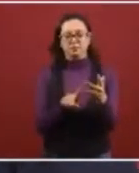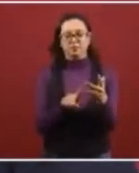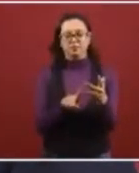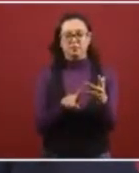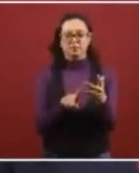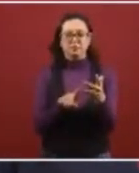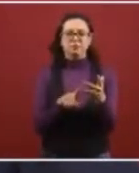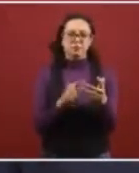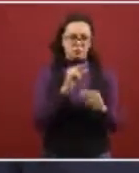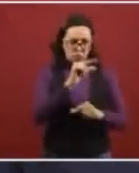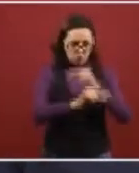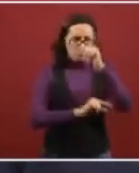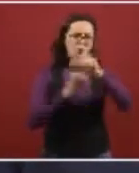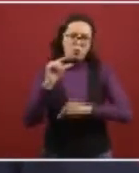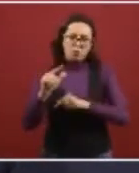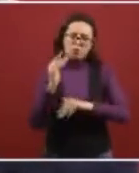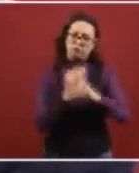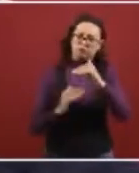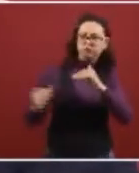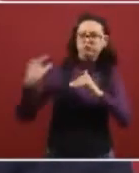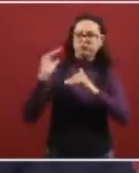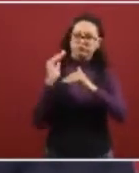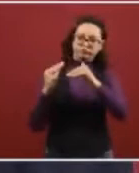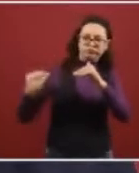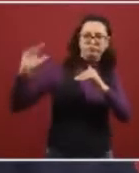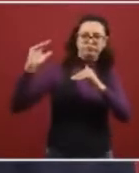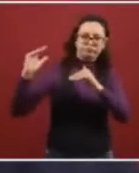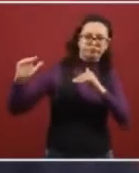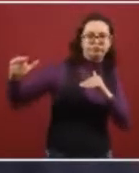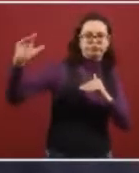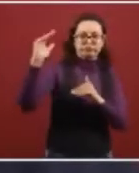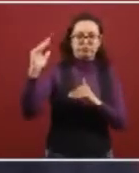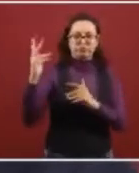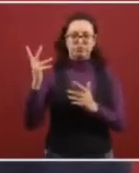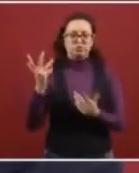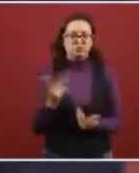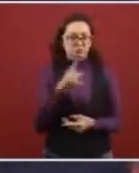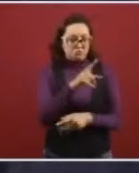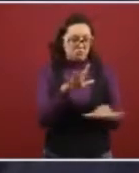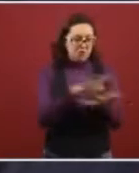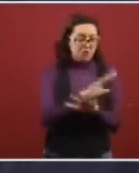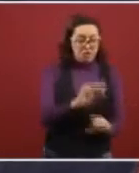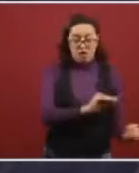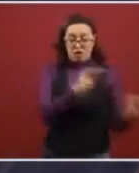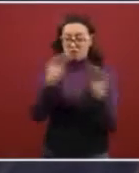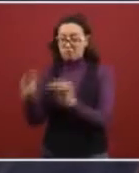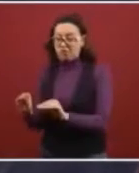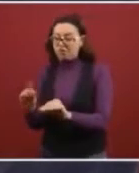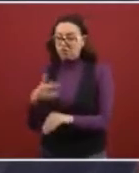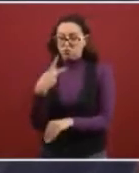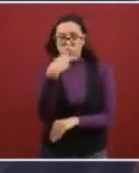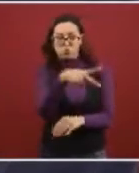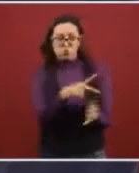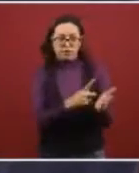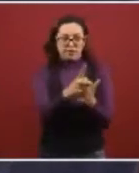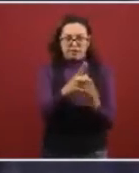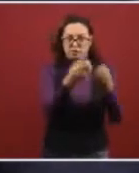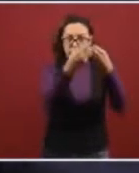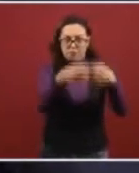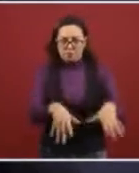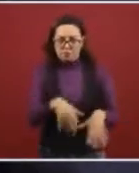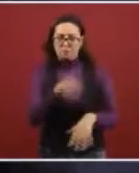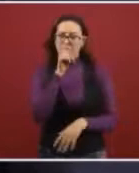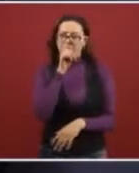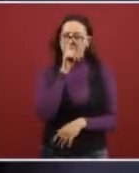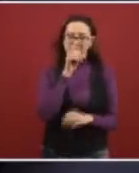de ascensos, census, como no cambia, how they will ascend, and how it has not changed, teniendo, and they